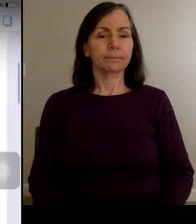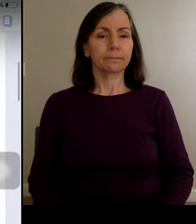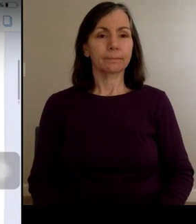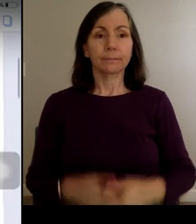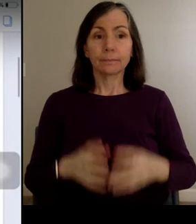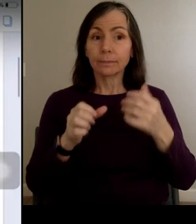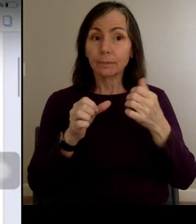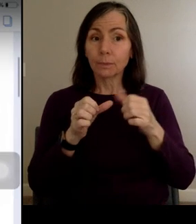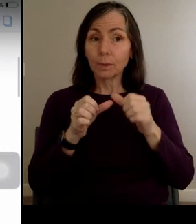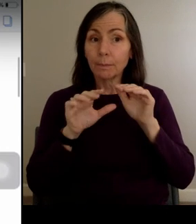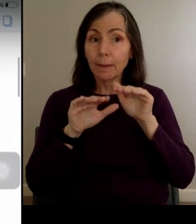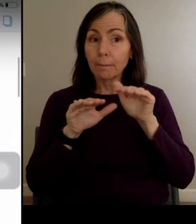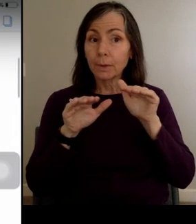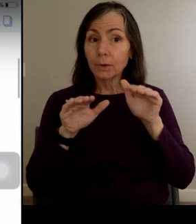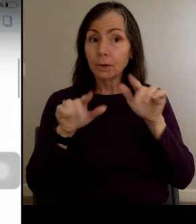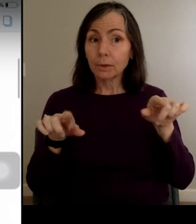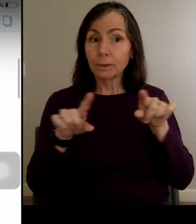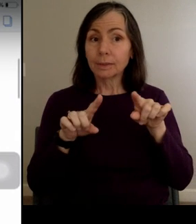Remember,